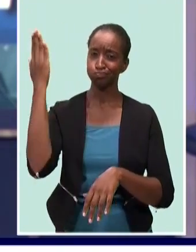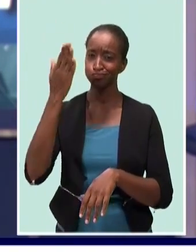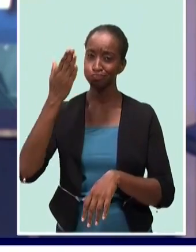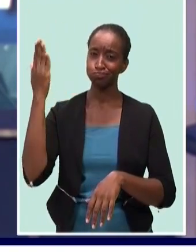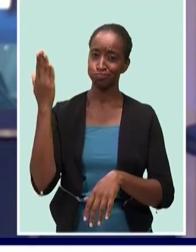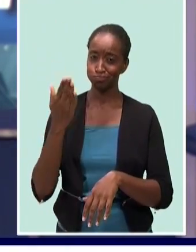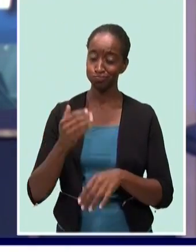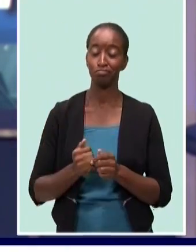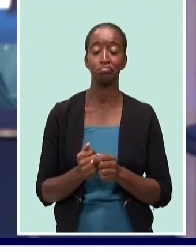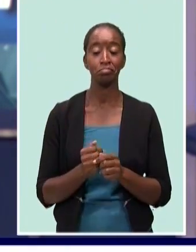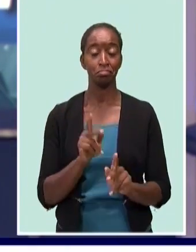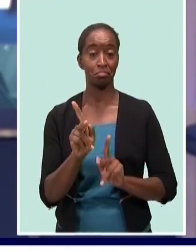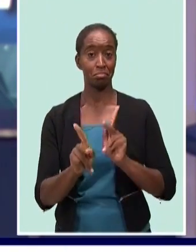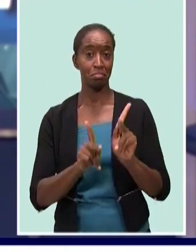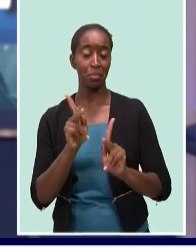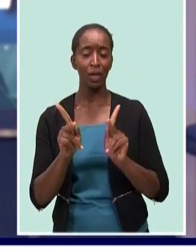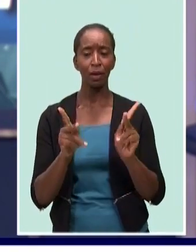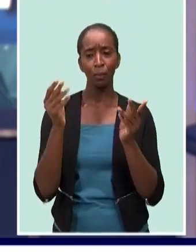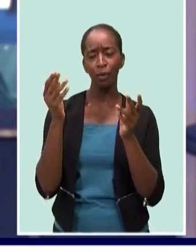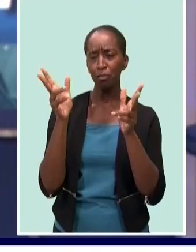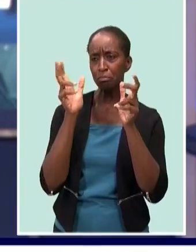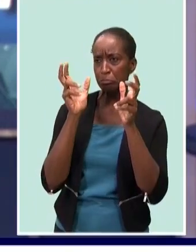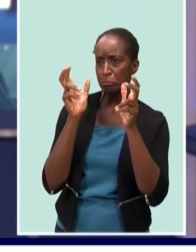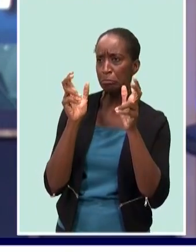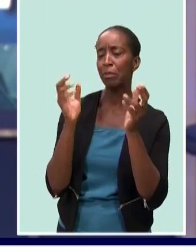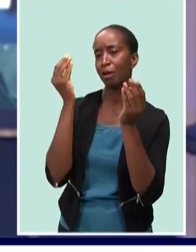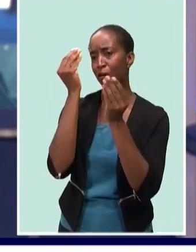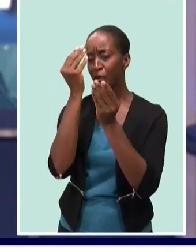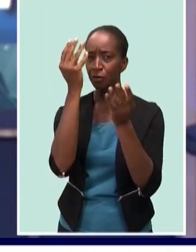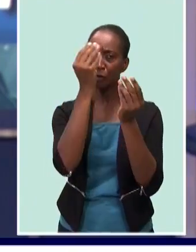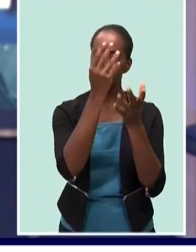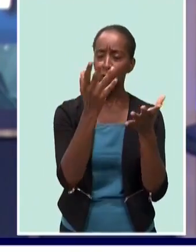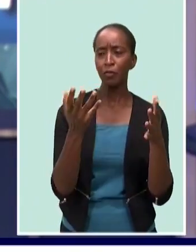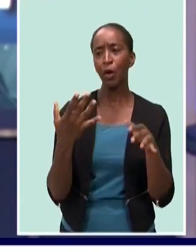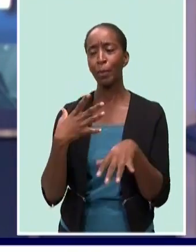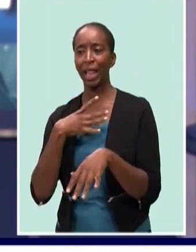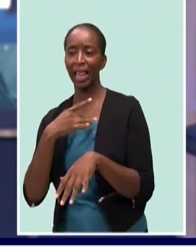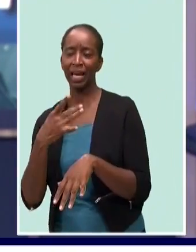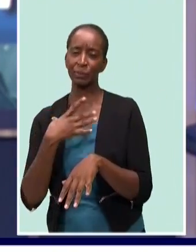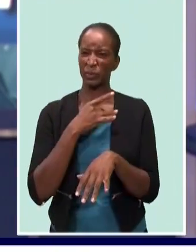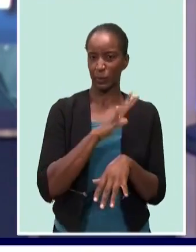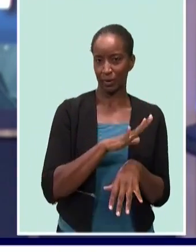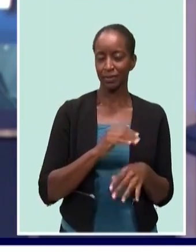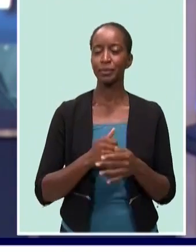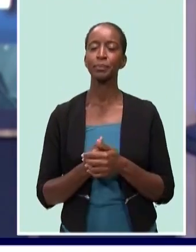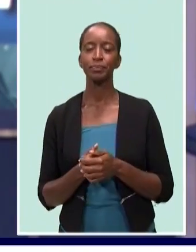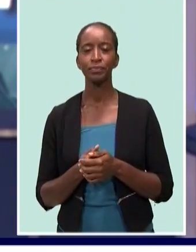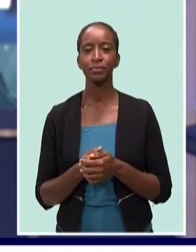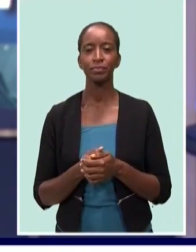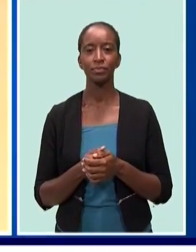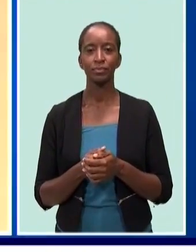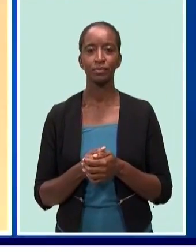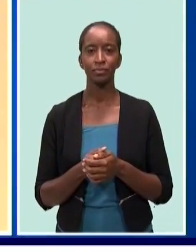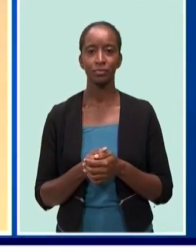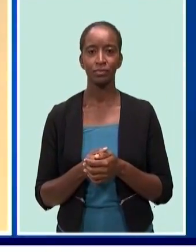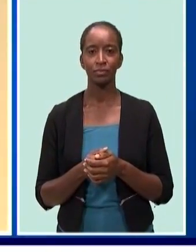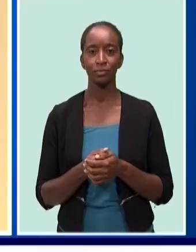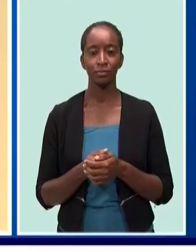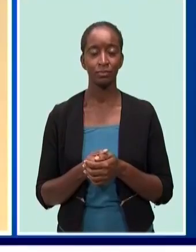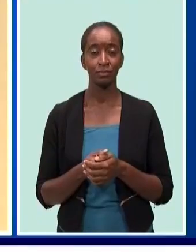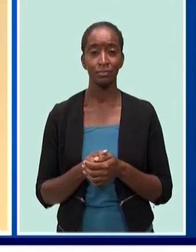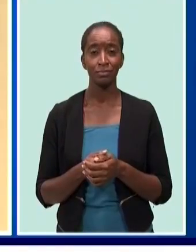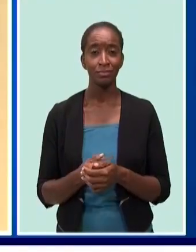Well, the rise in bus fares was the biggest talking point coming out of Prime Minister Mia Motley's marathon budget speech yesterday,